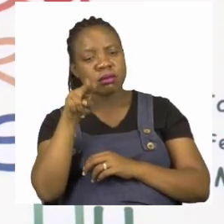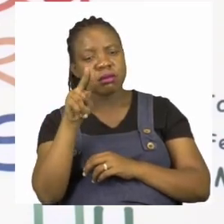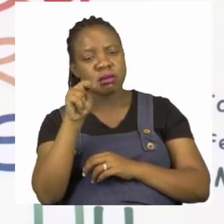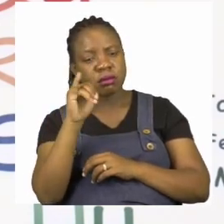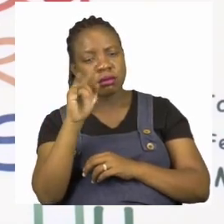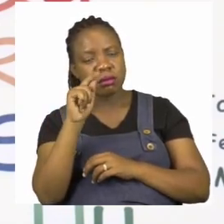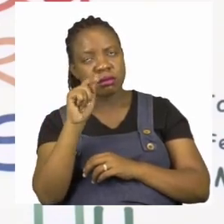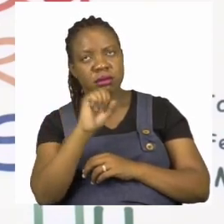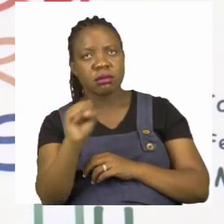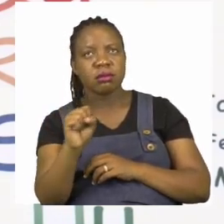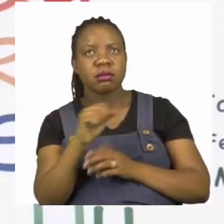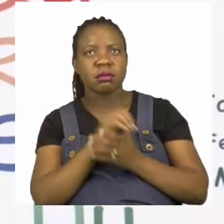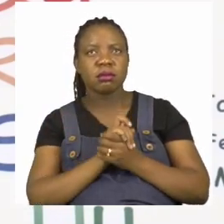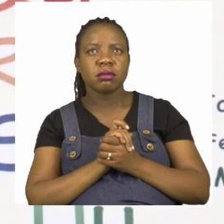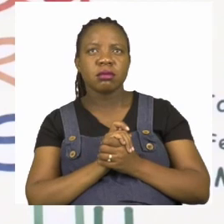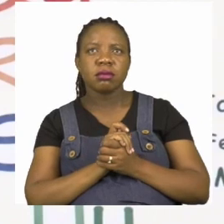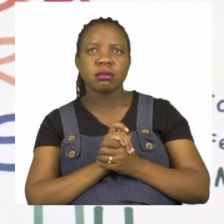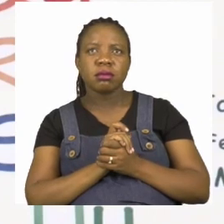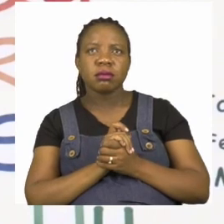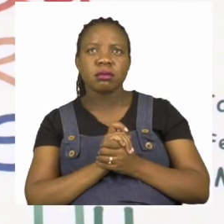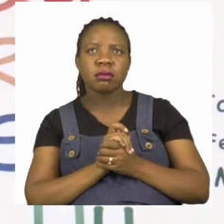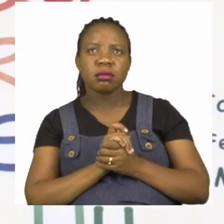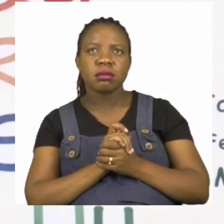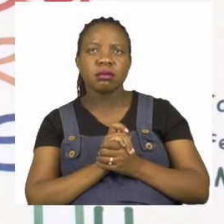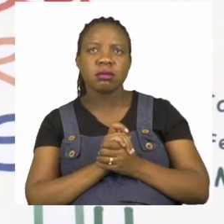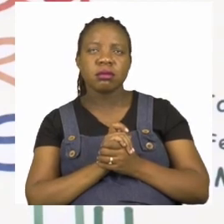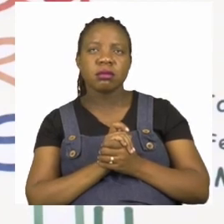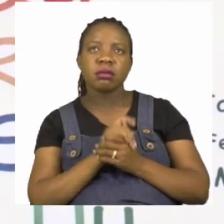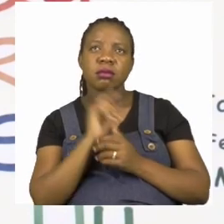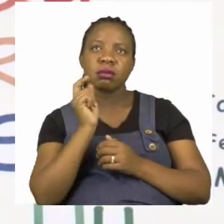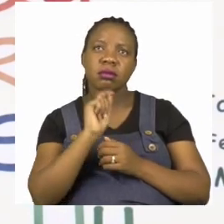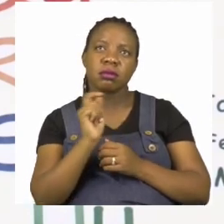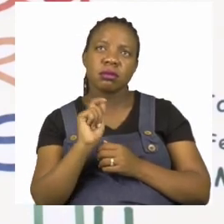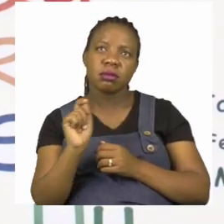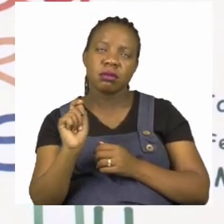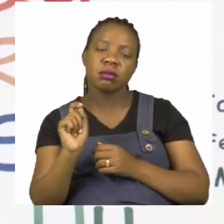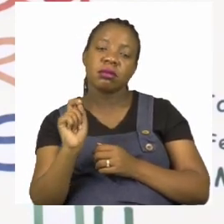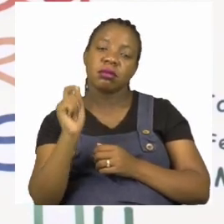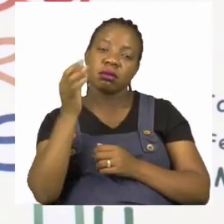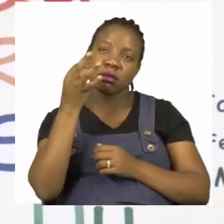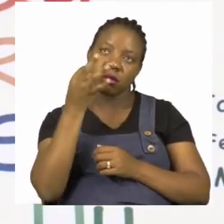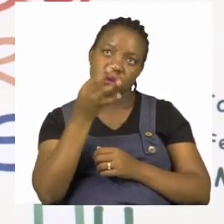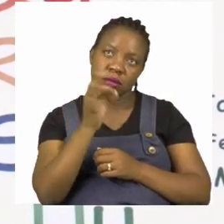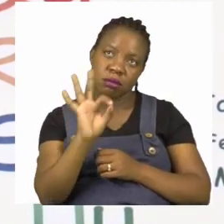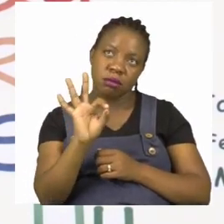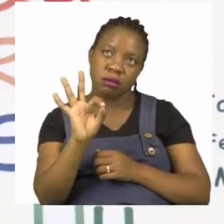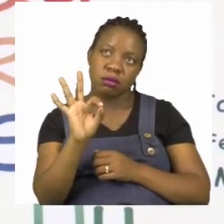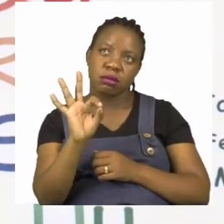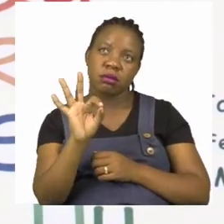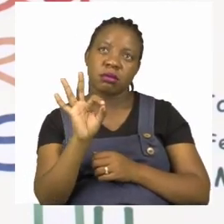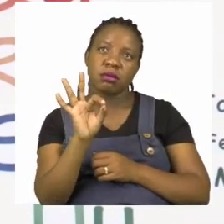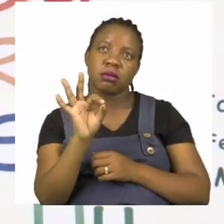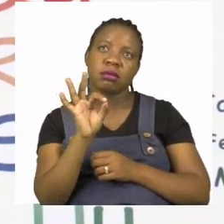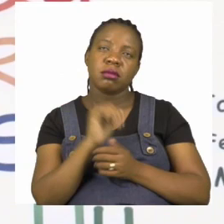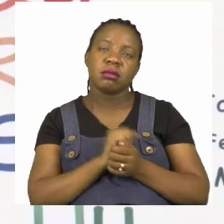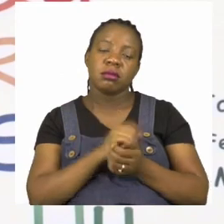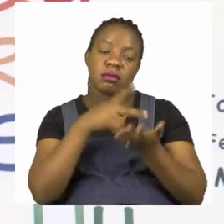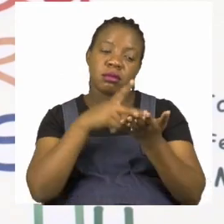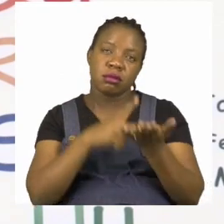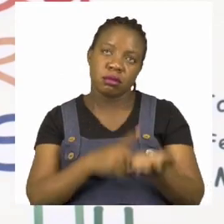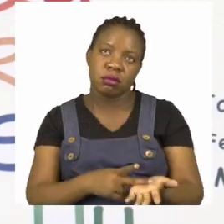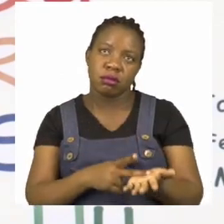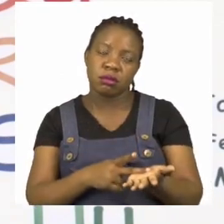for units. So go ahead and write your 9. So the value